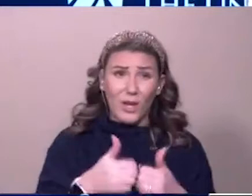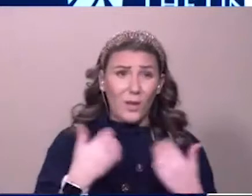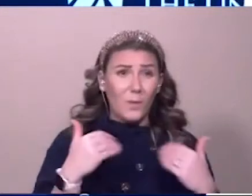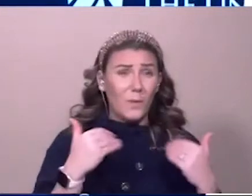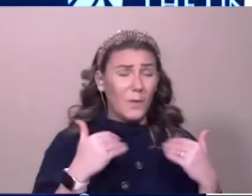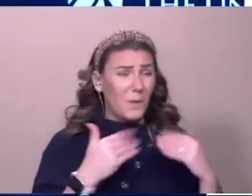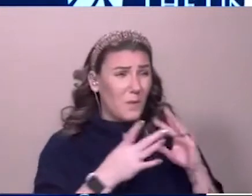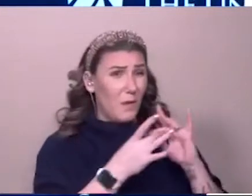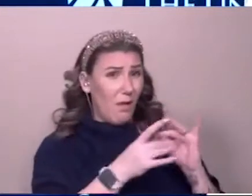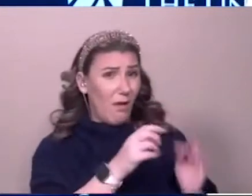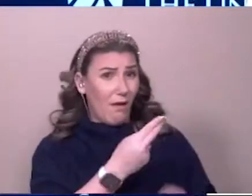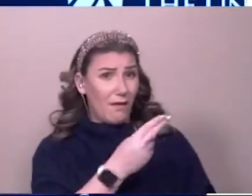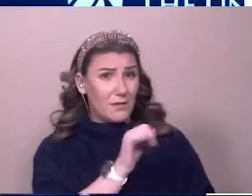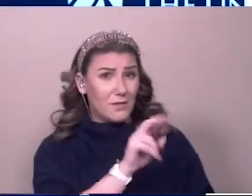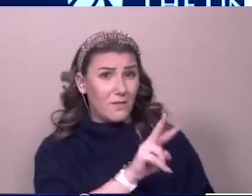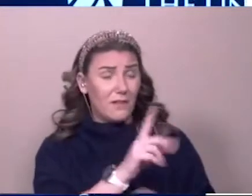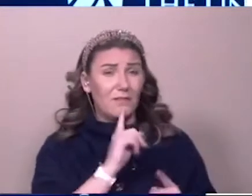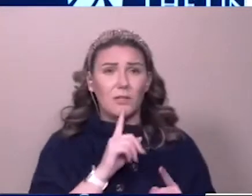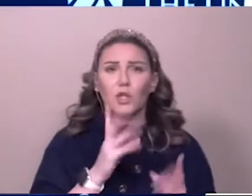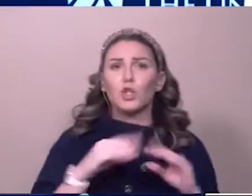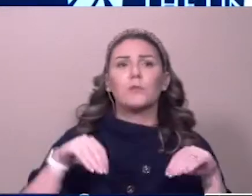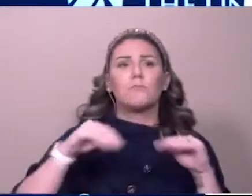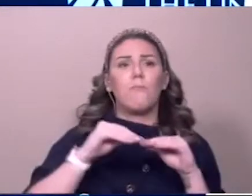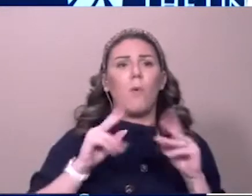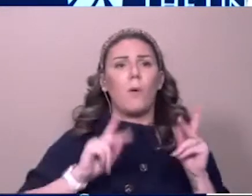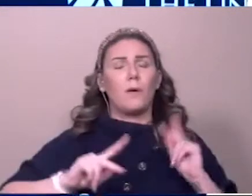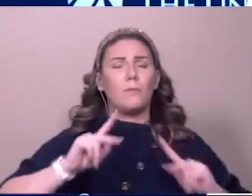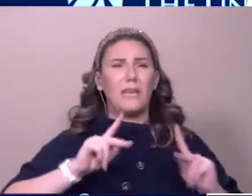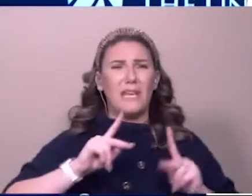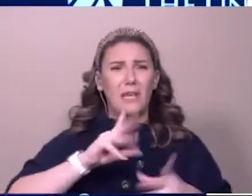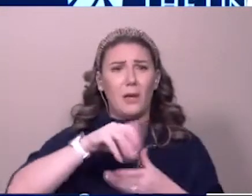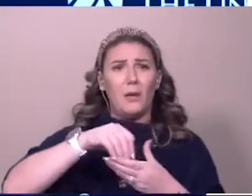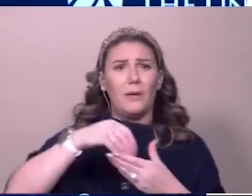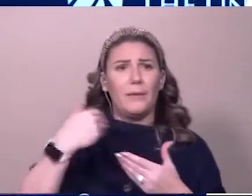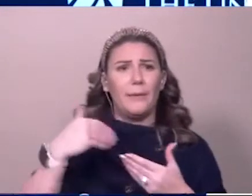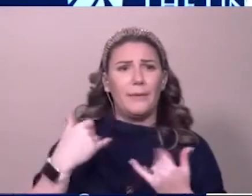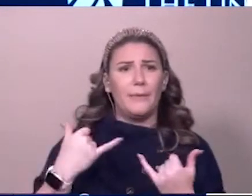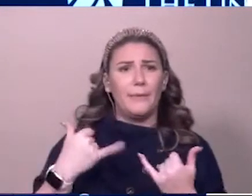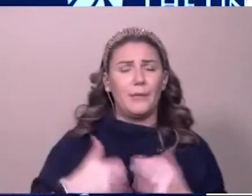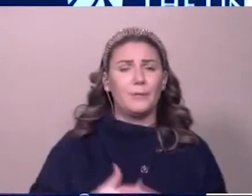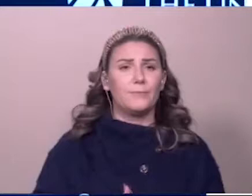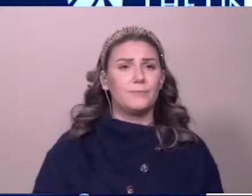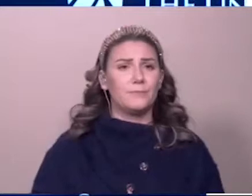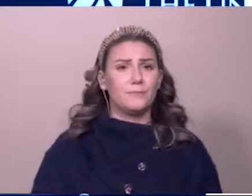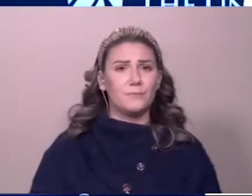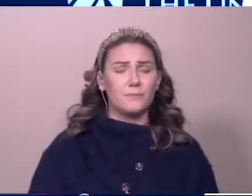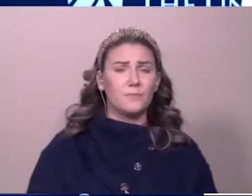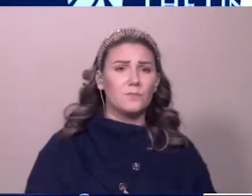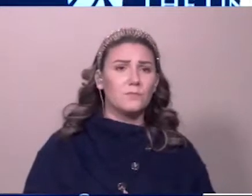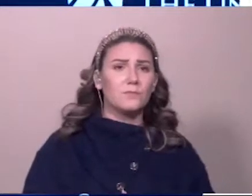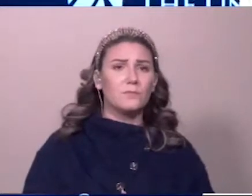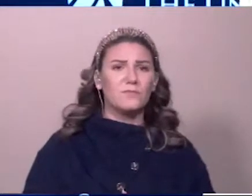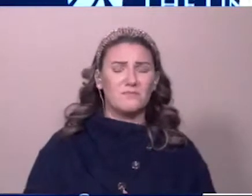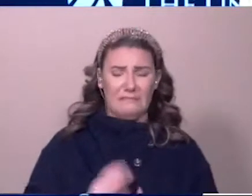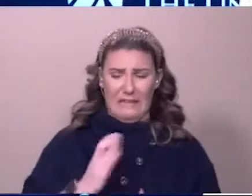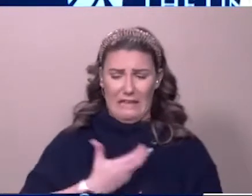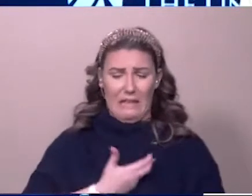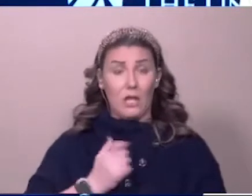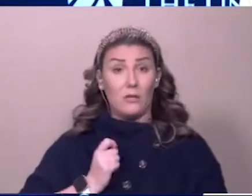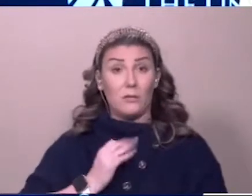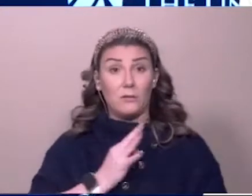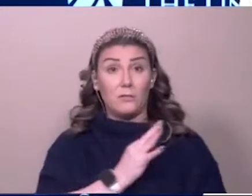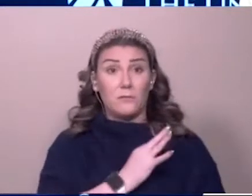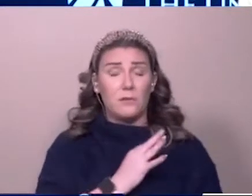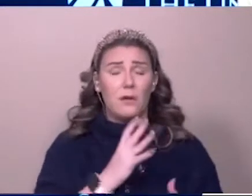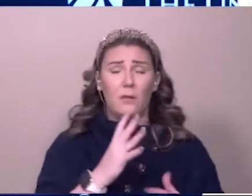HIV, there's more folks in it, and the rancor that our staff all